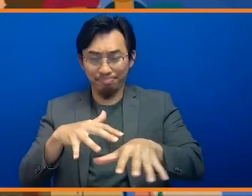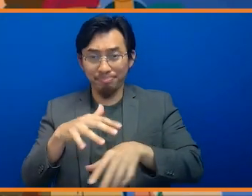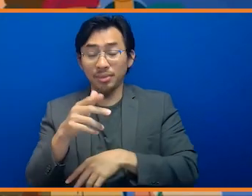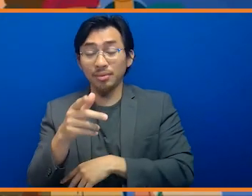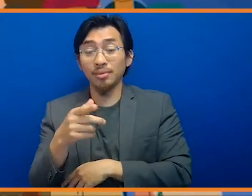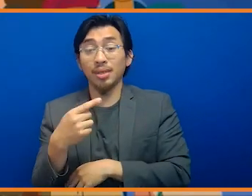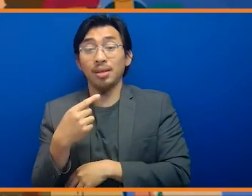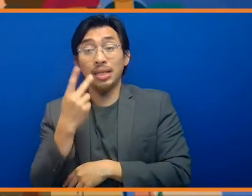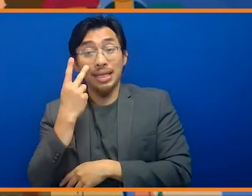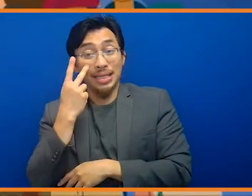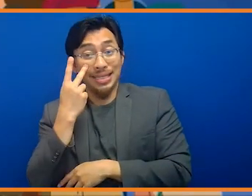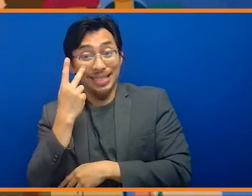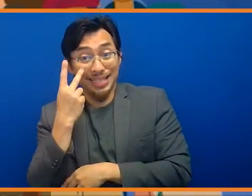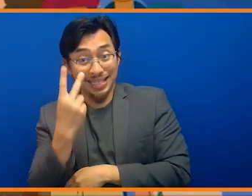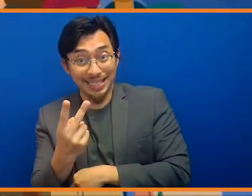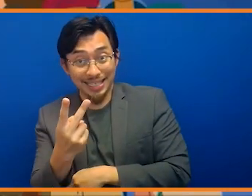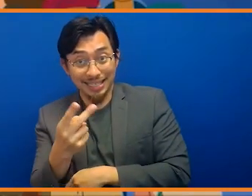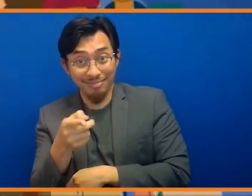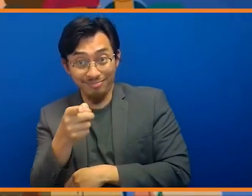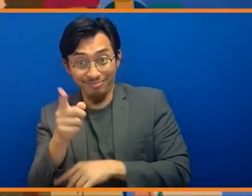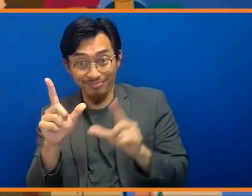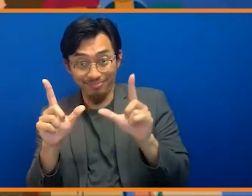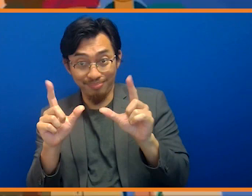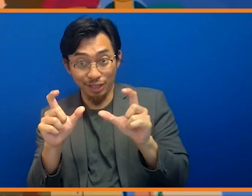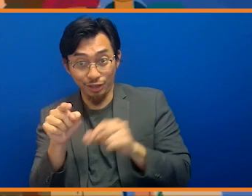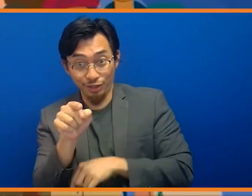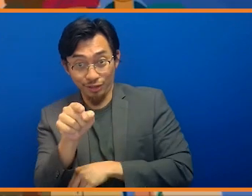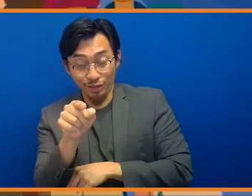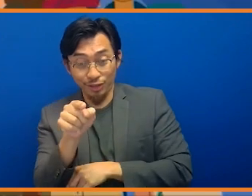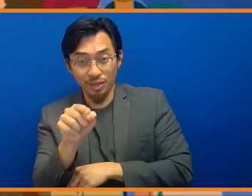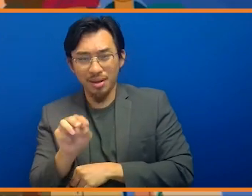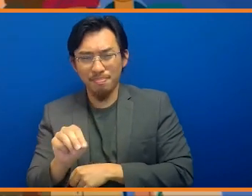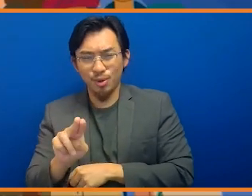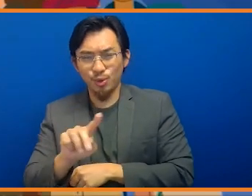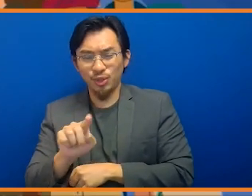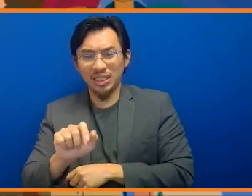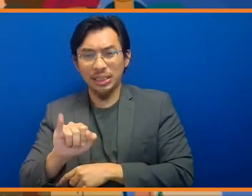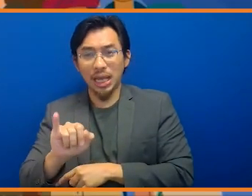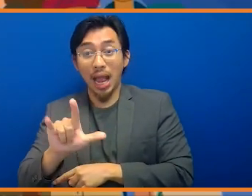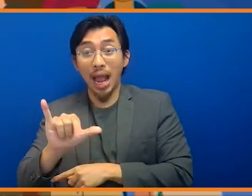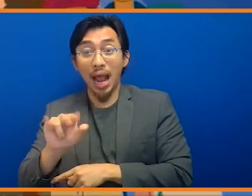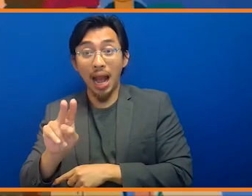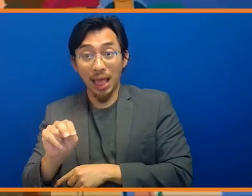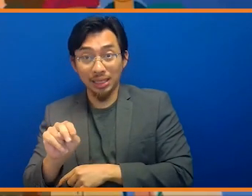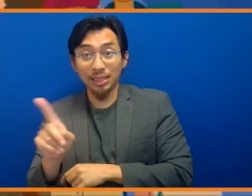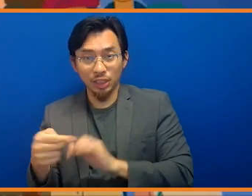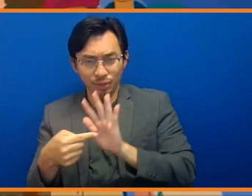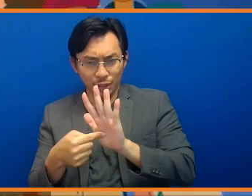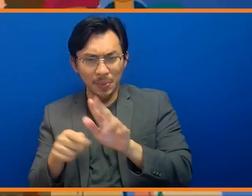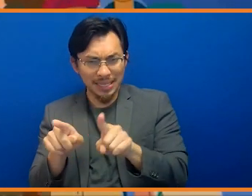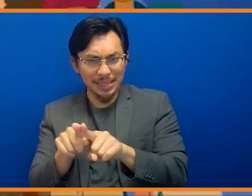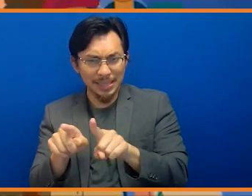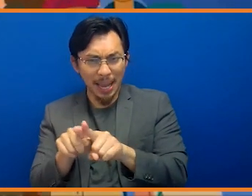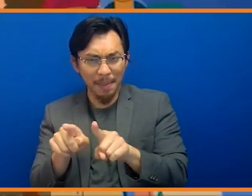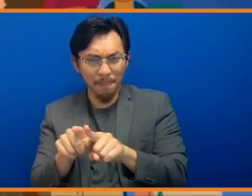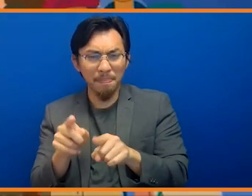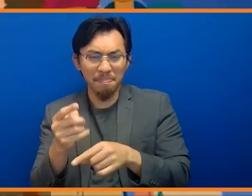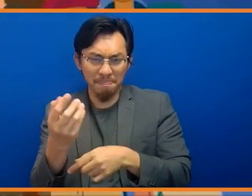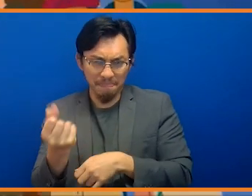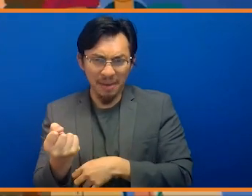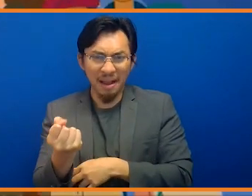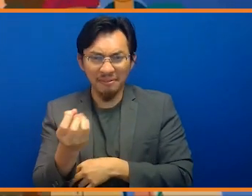we saw this, as Dr. Muzailin also shown the same figure, there is a couple